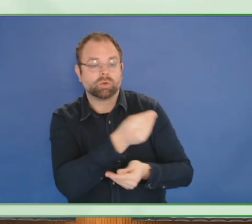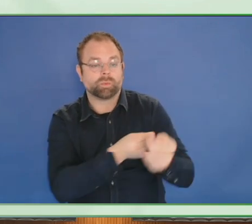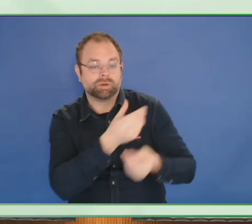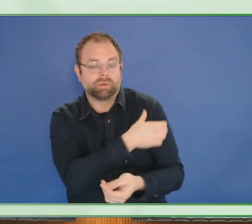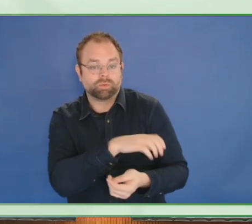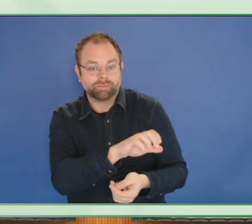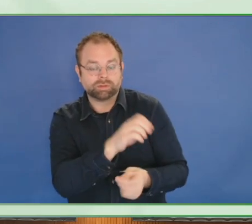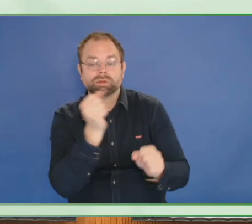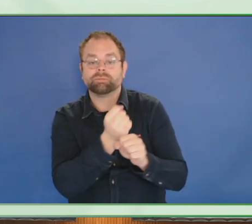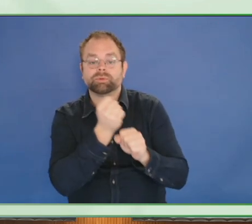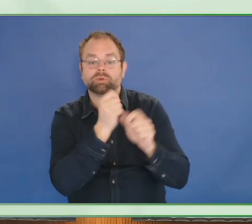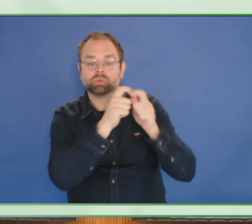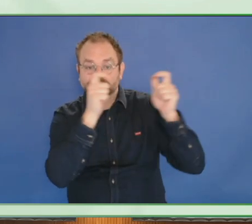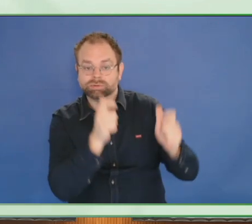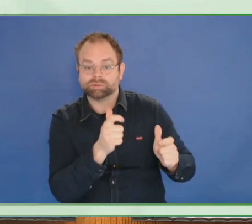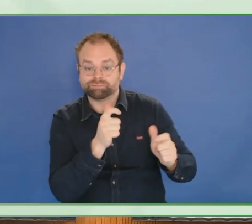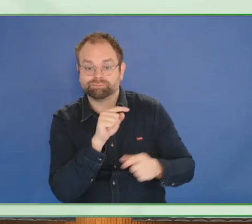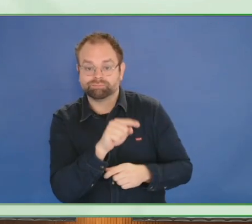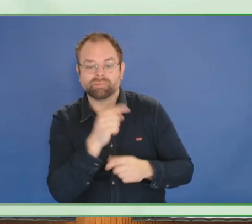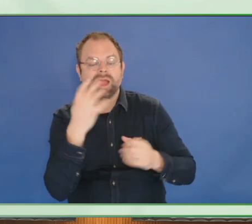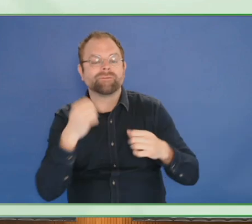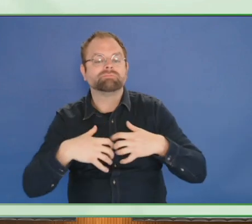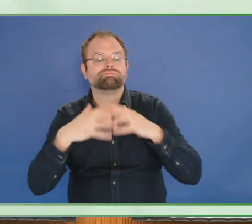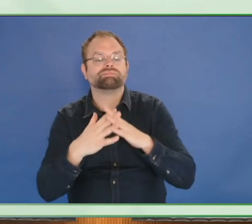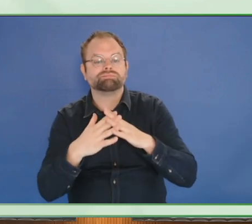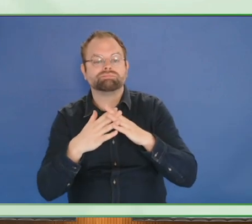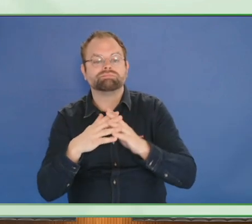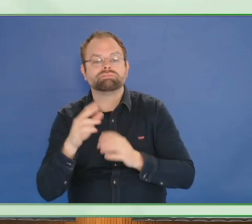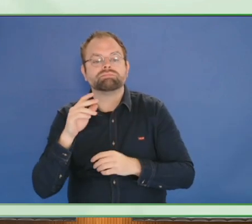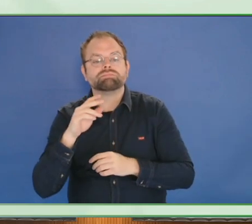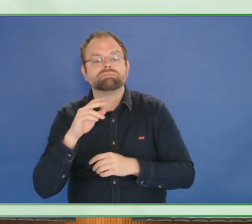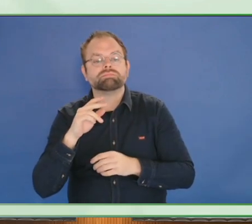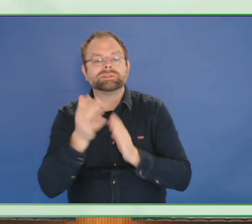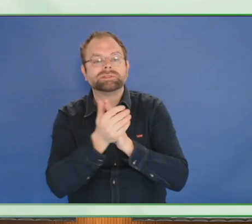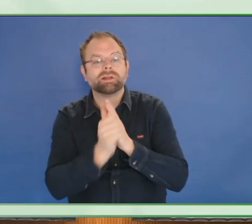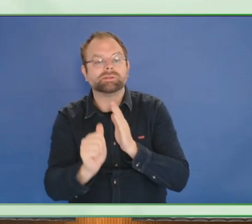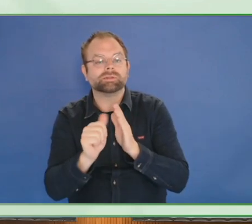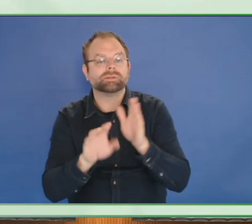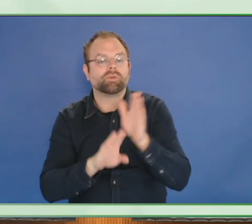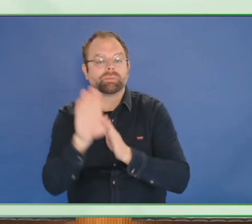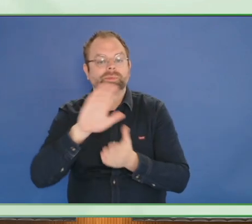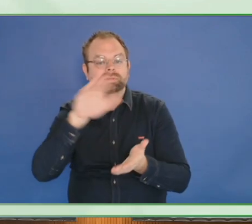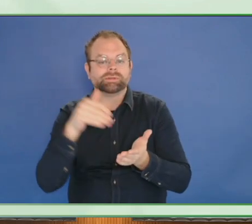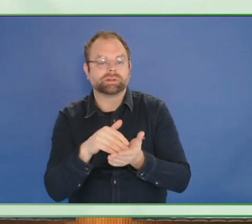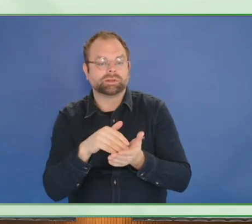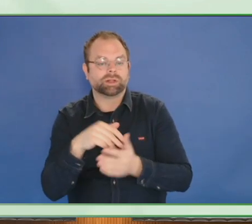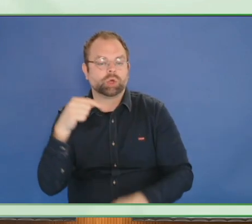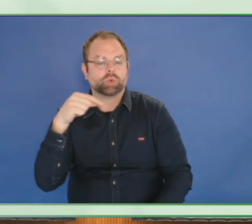disability. Based on the career counseling of the participants with disability at the program,